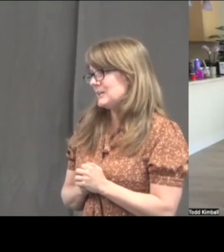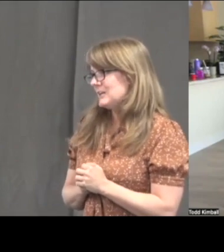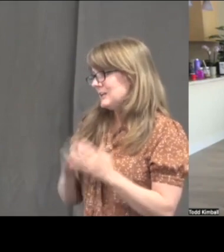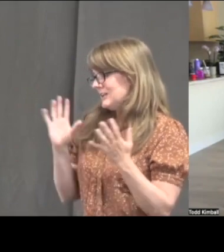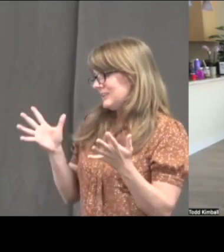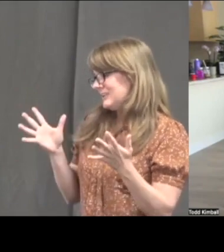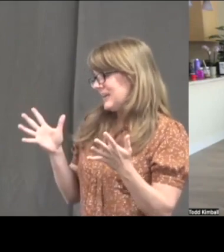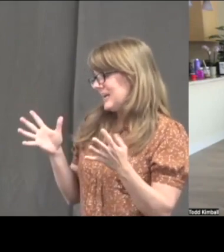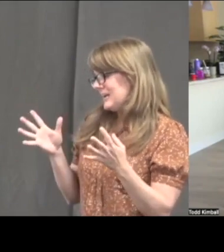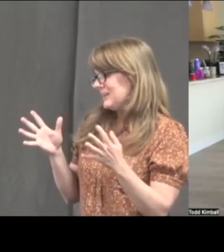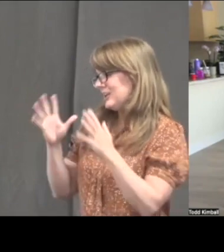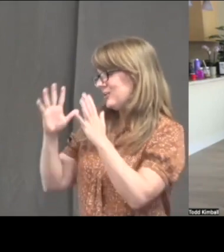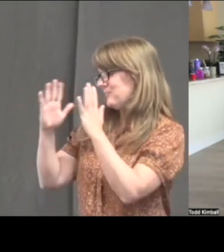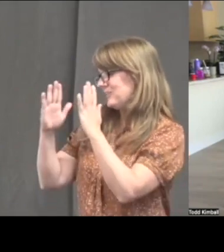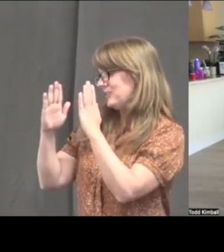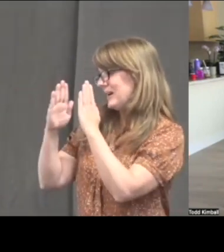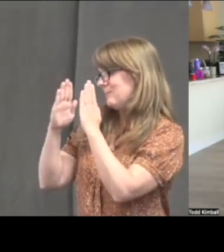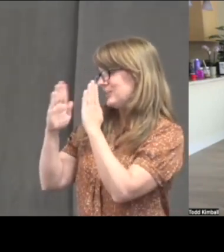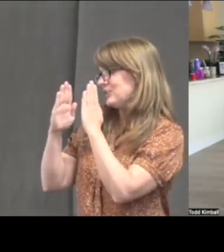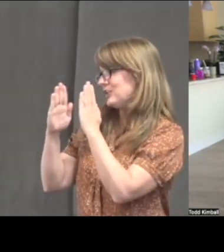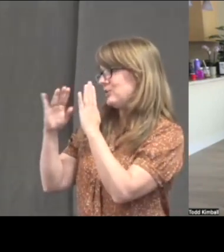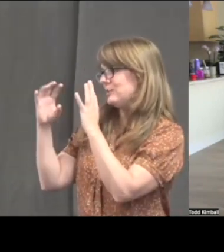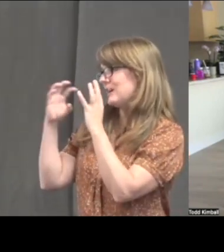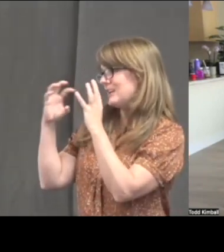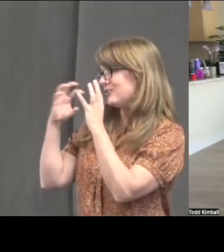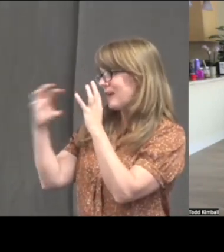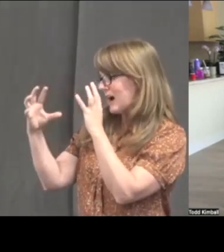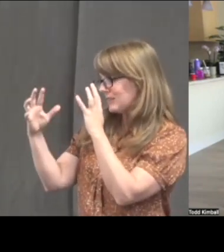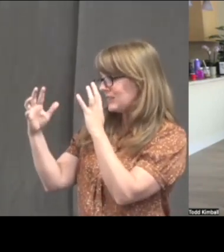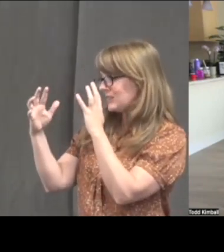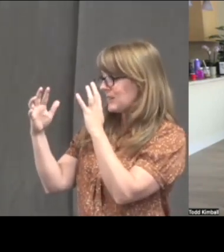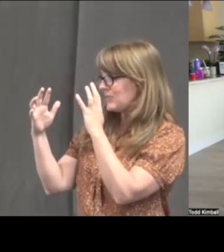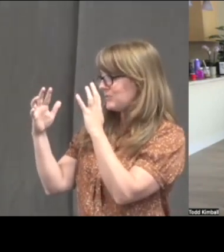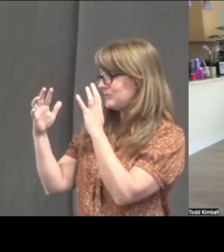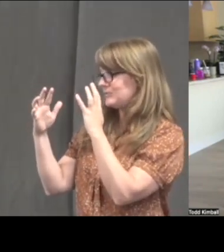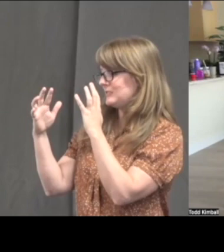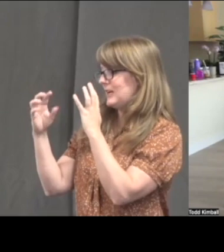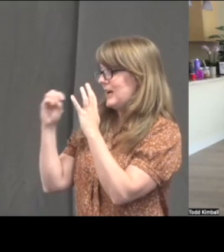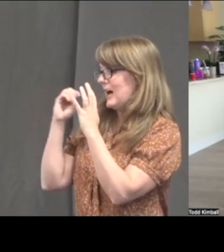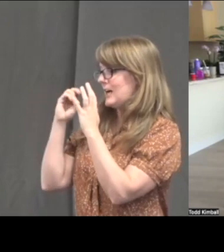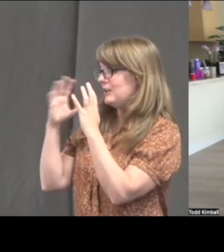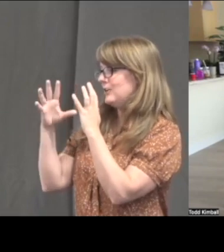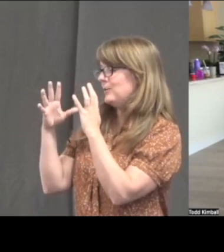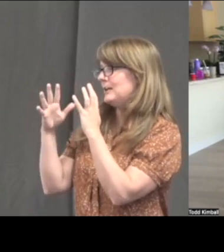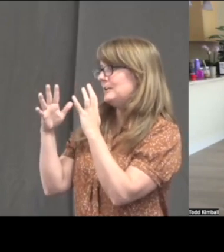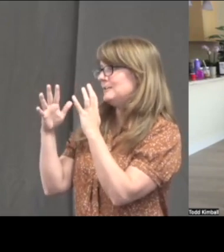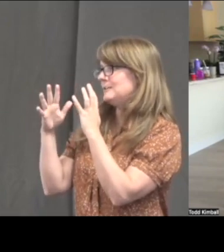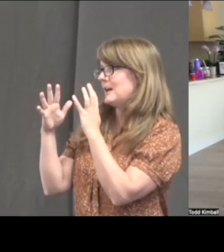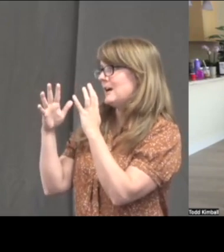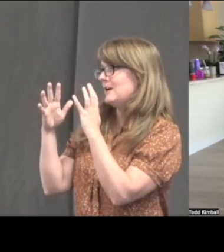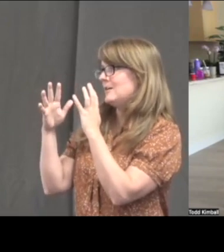same thing, so I measured who was kind of growling the most and who